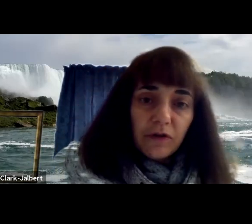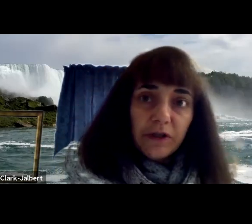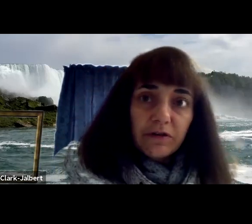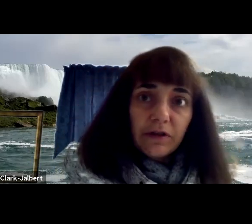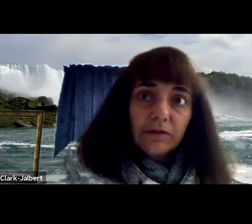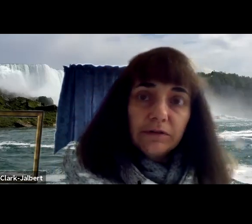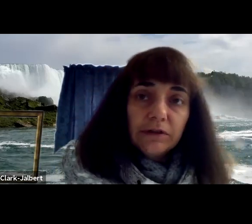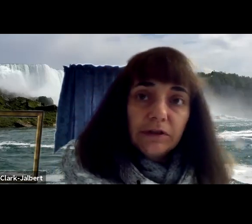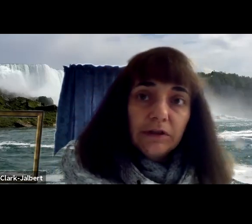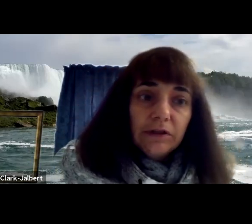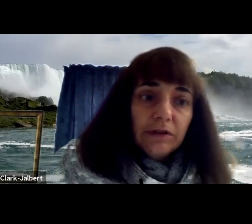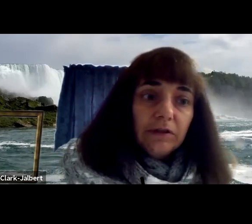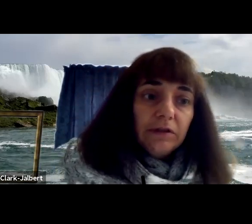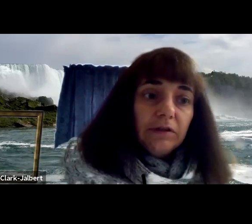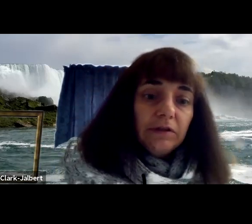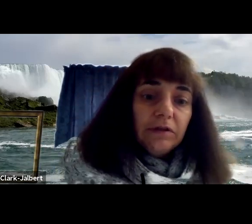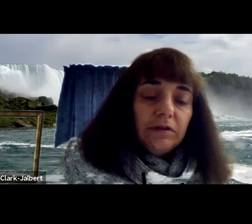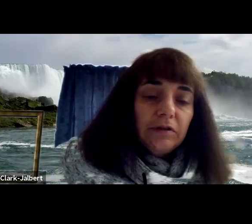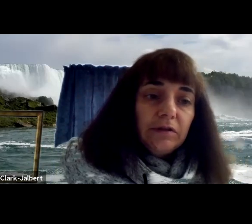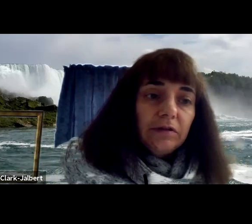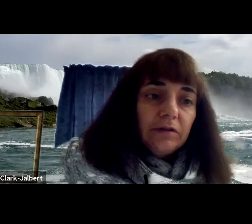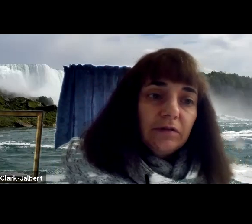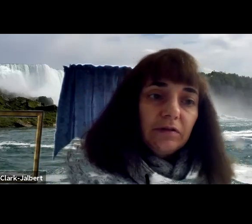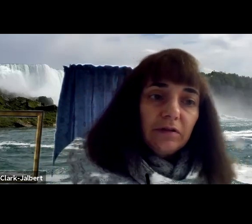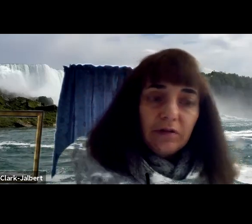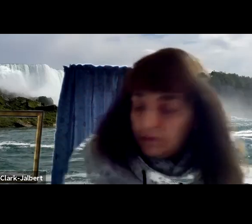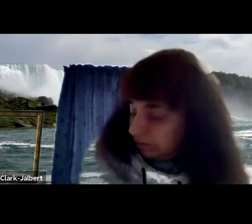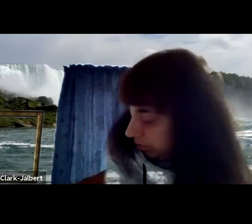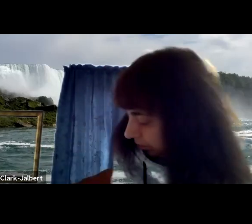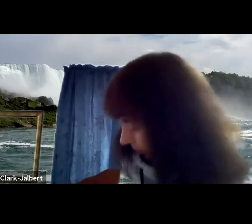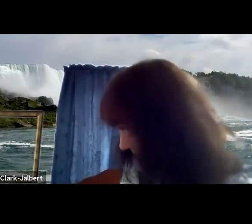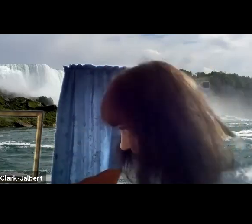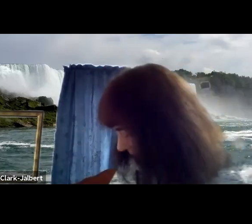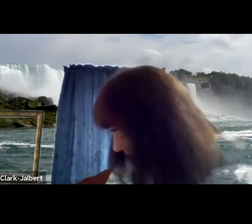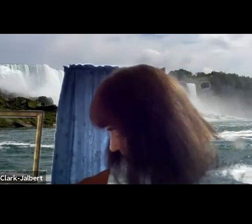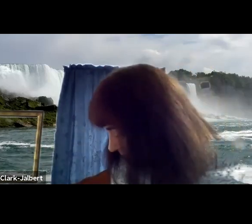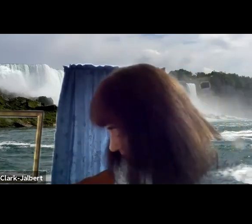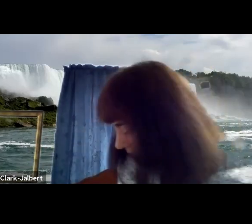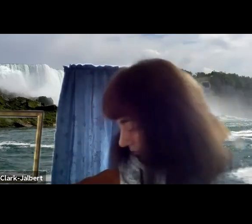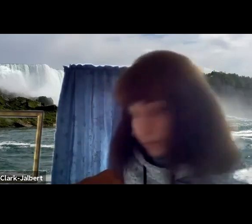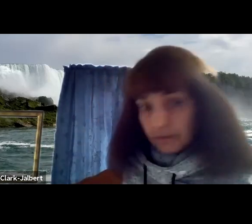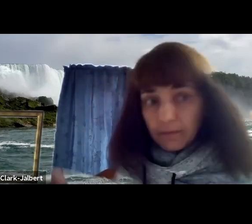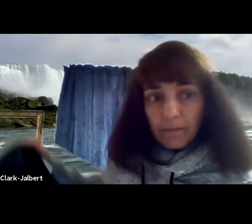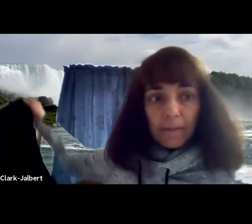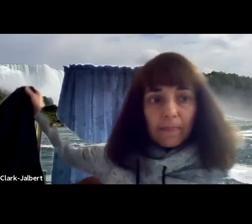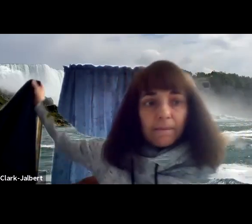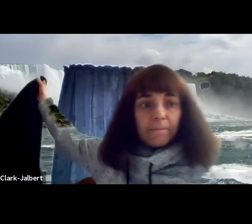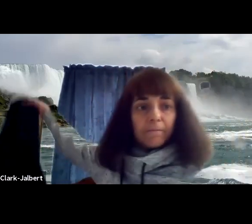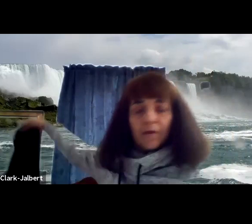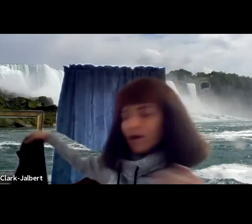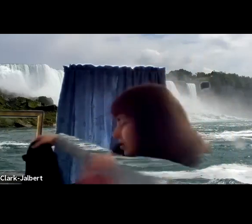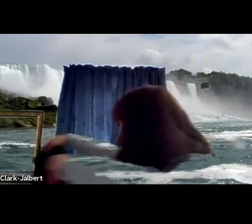bushes over the winter, though. I've lost a few. I've planted several. I went through a breakup when I bought my